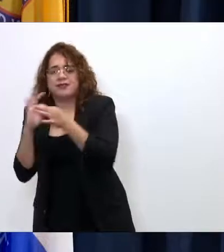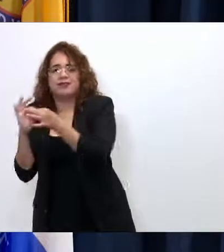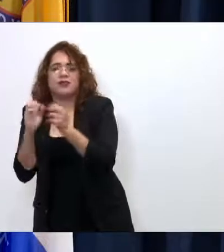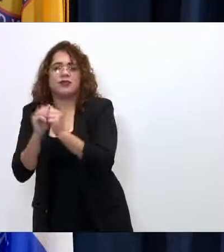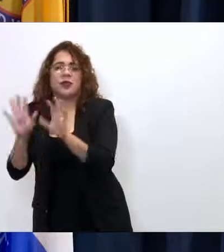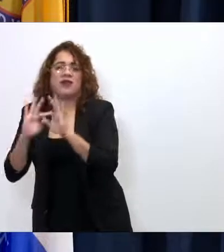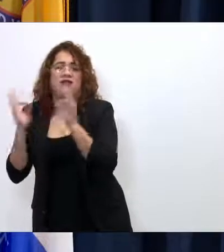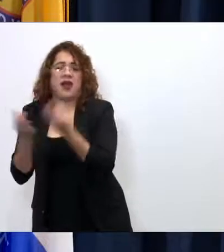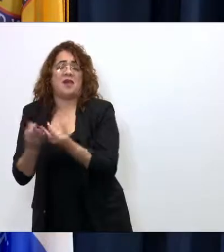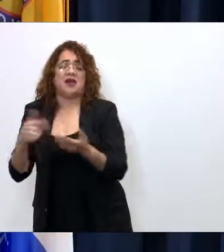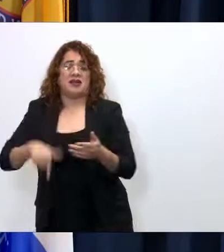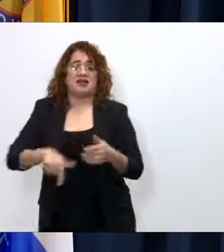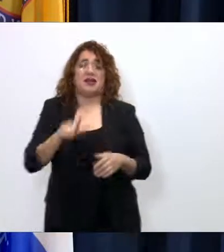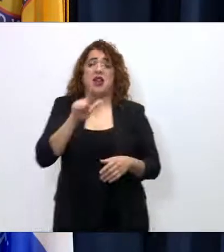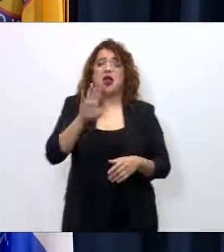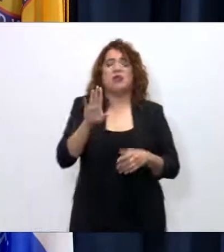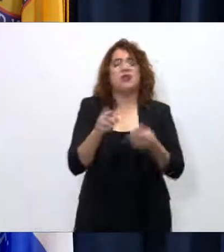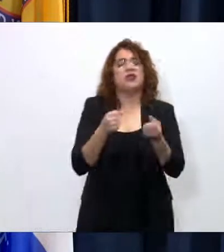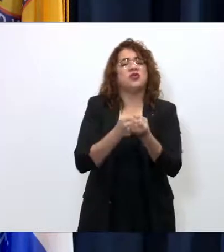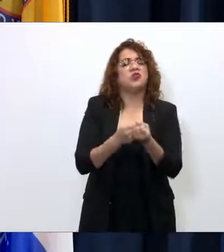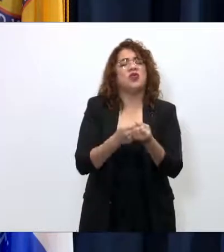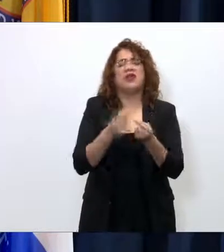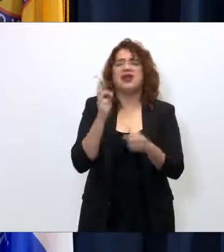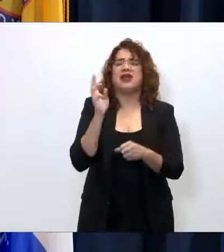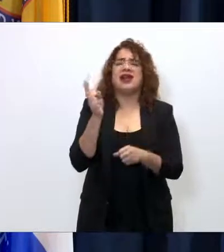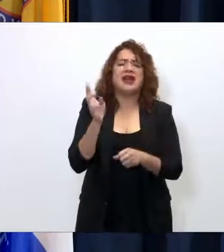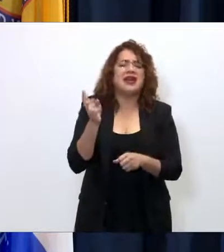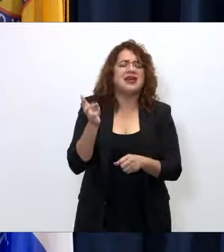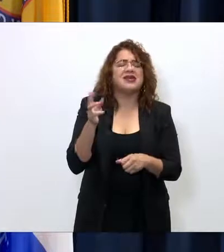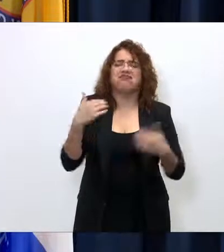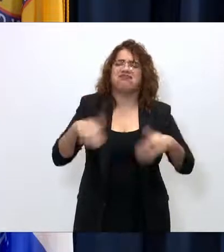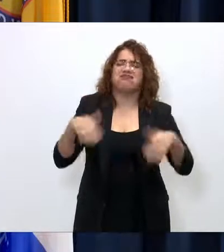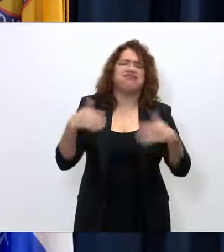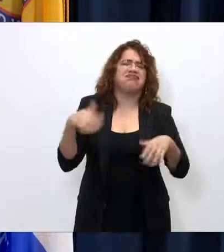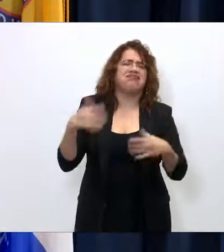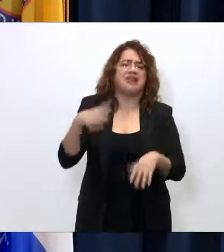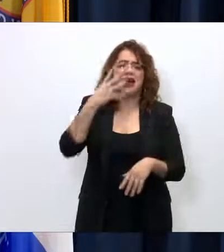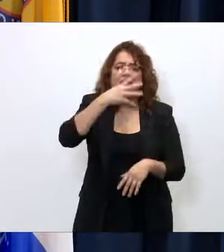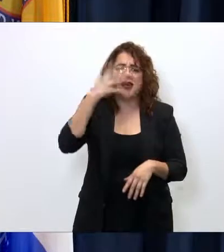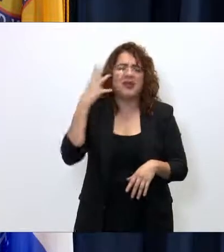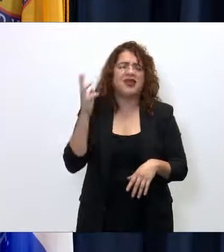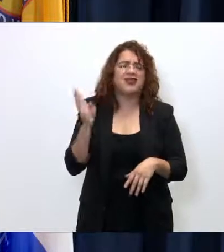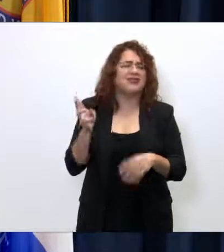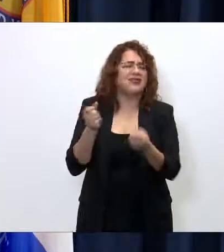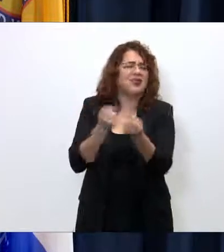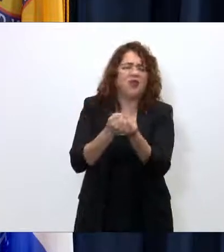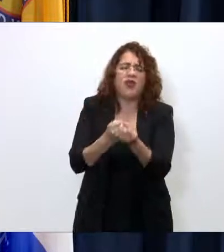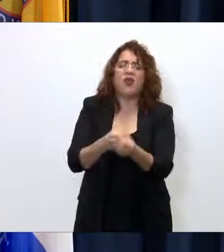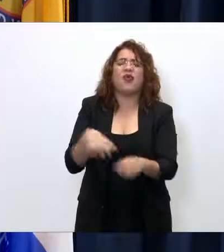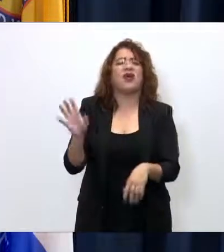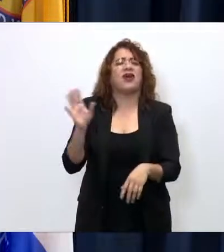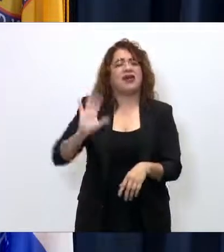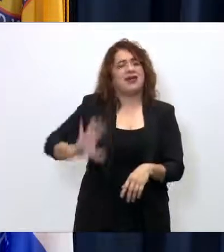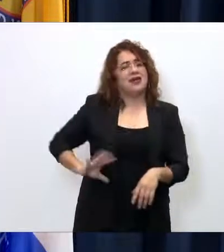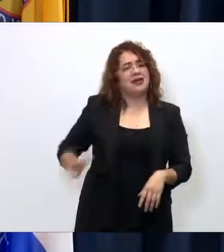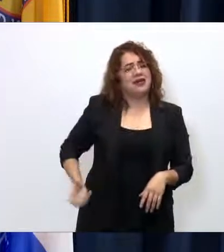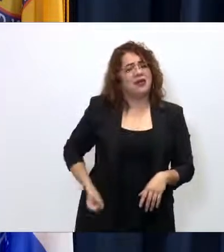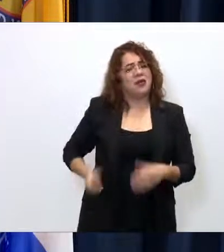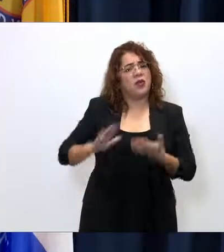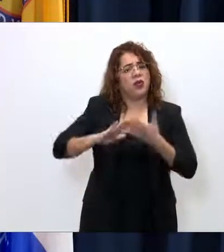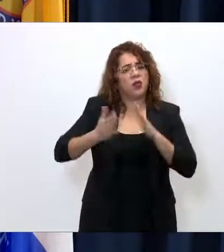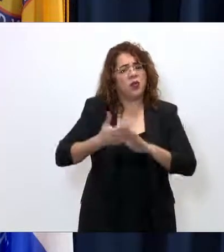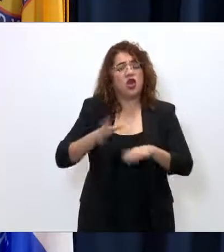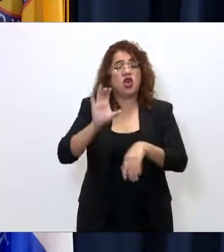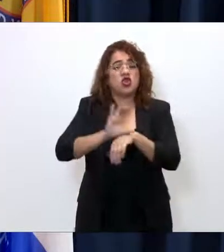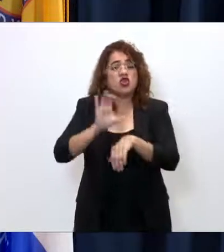supporting refugees and immigrants. I think about our Cambodian community. I think about the work that our churches do to help immigrants in our community.